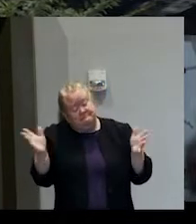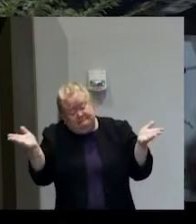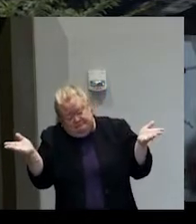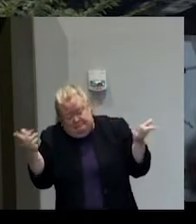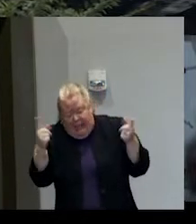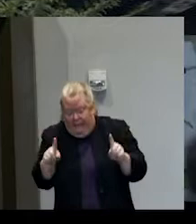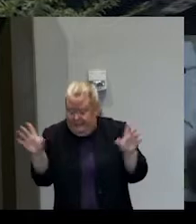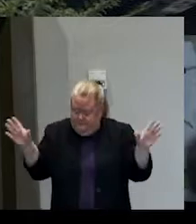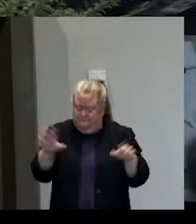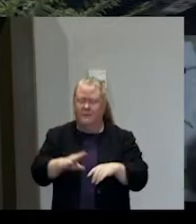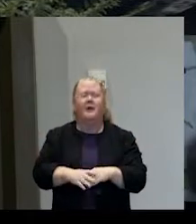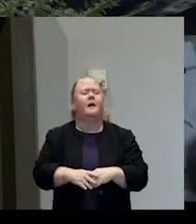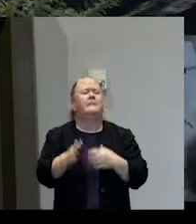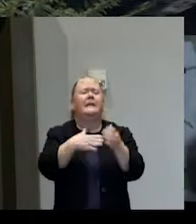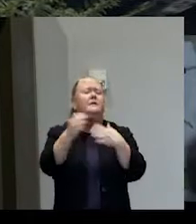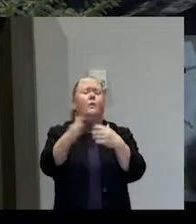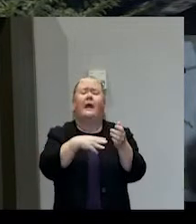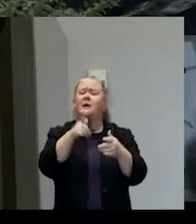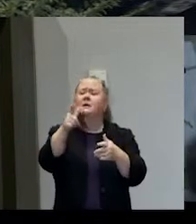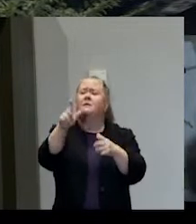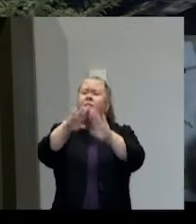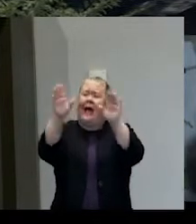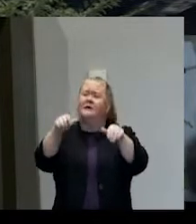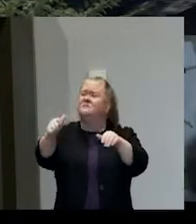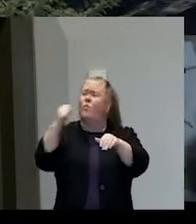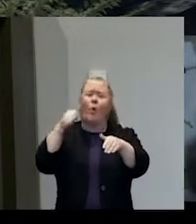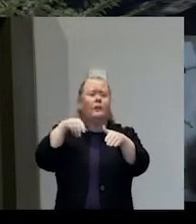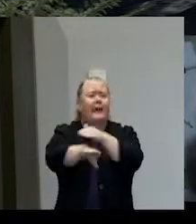in. Yeah, do not let me in the house.